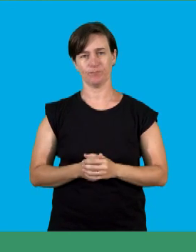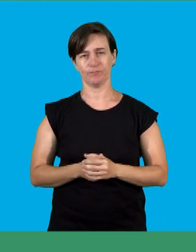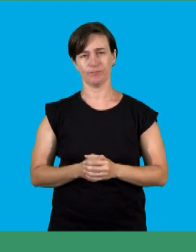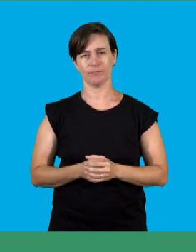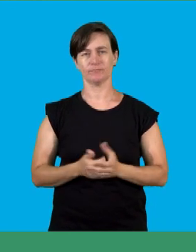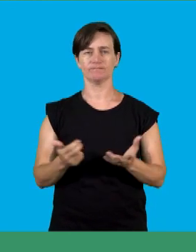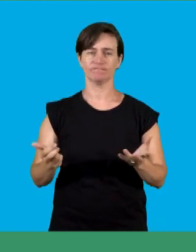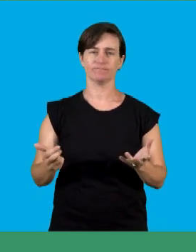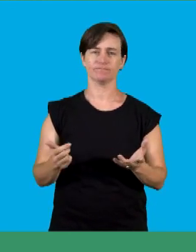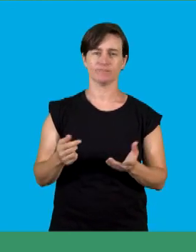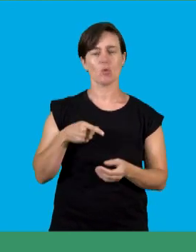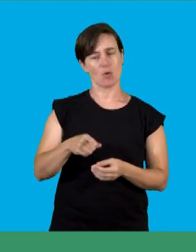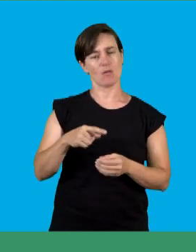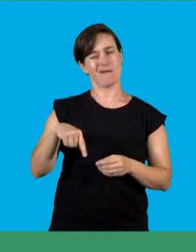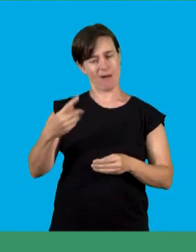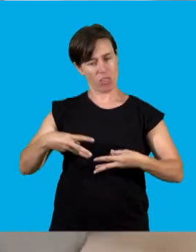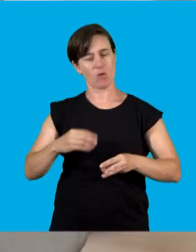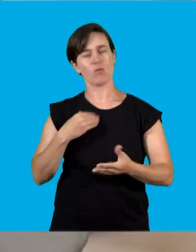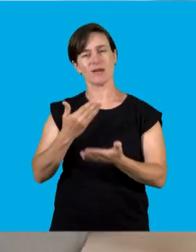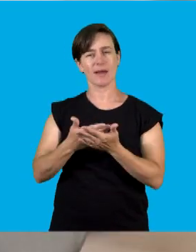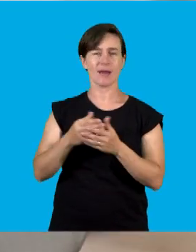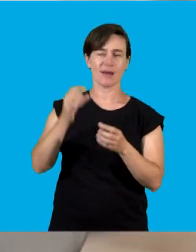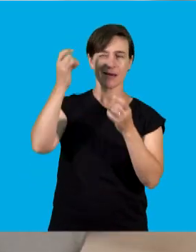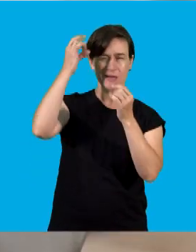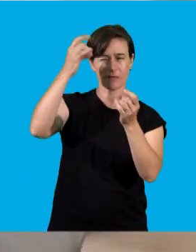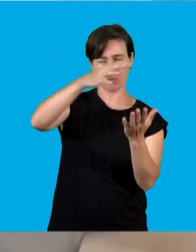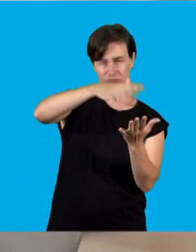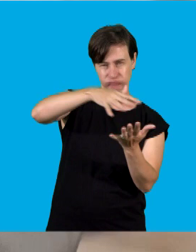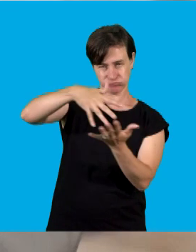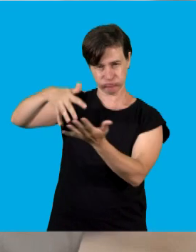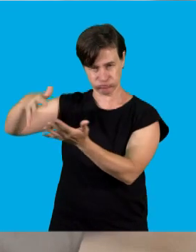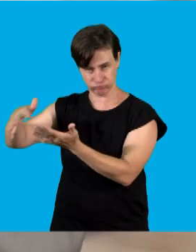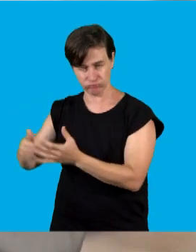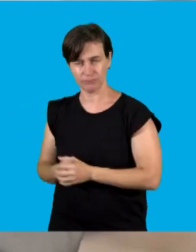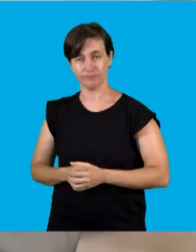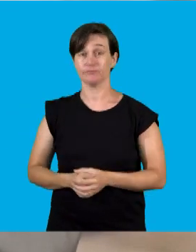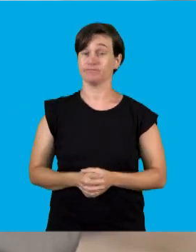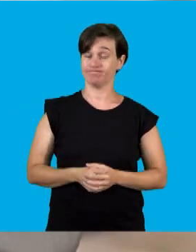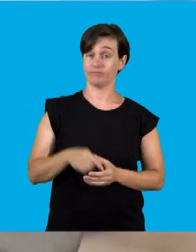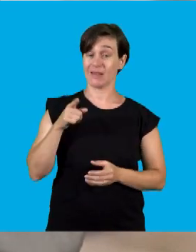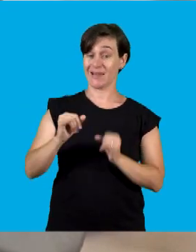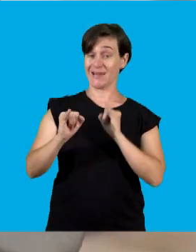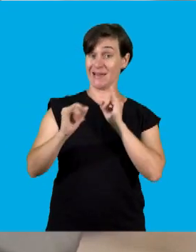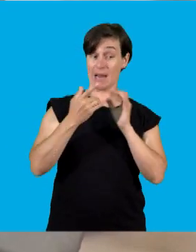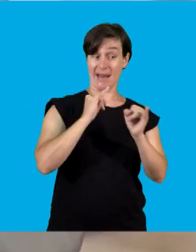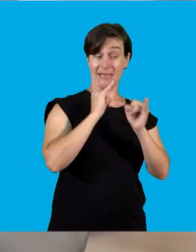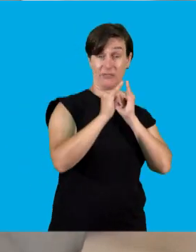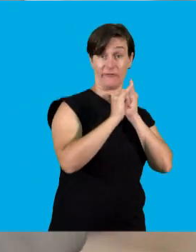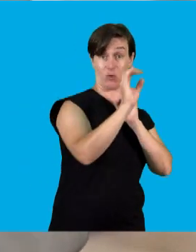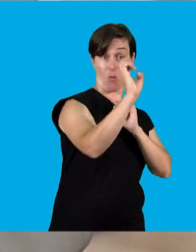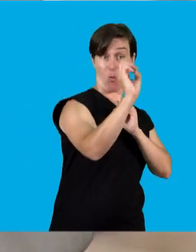another way whereby we can get the information that we need. Remember interviews, there's two people there. There's an interviewer,